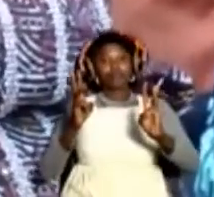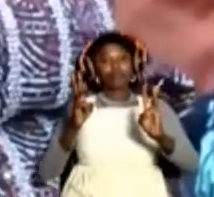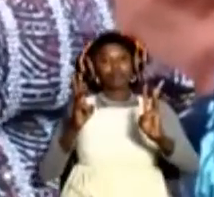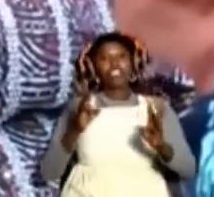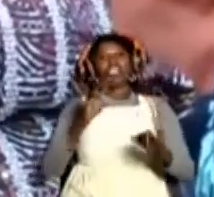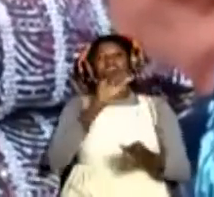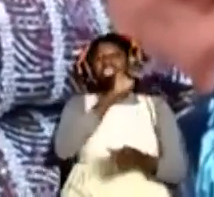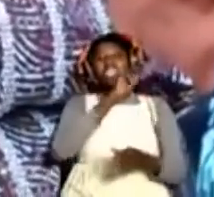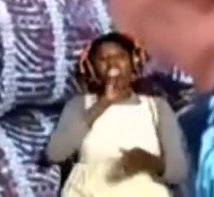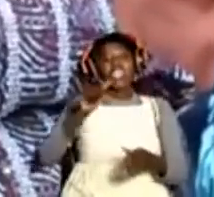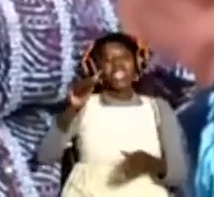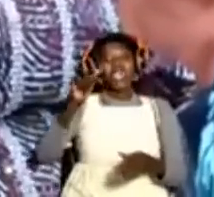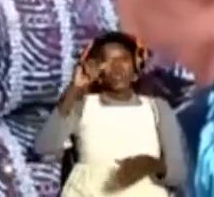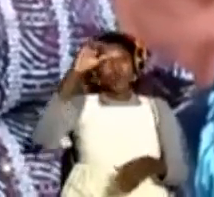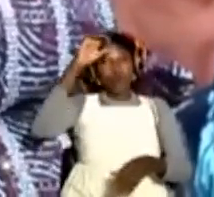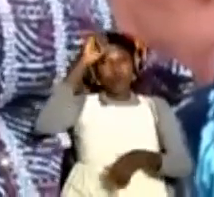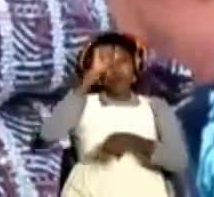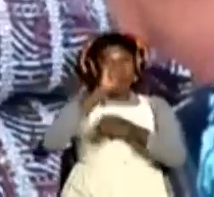A workman,